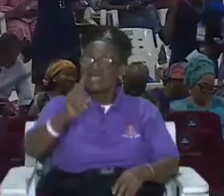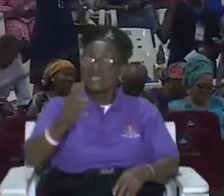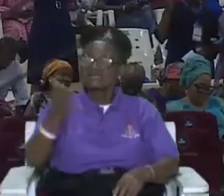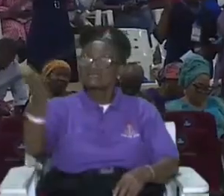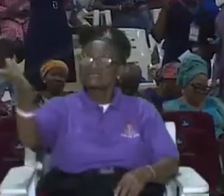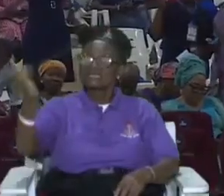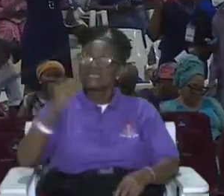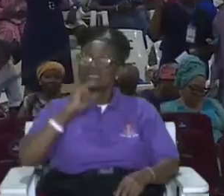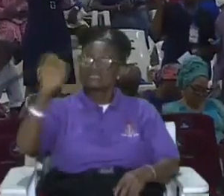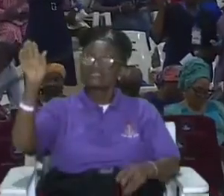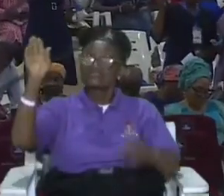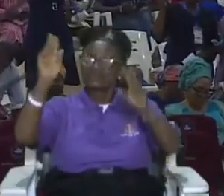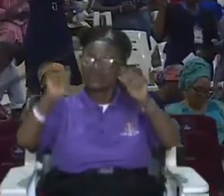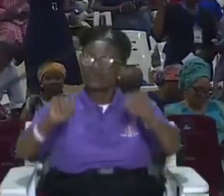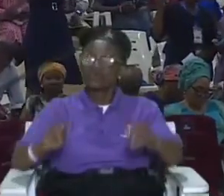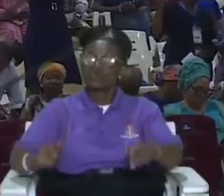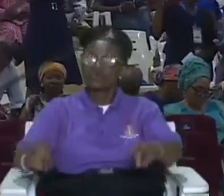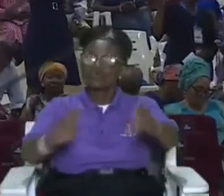Exodus 14